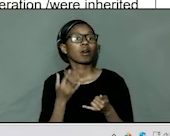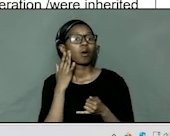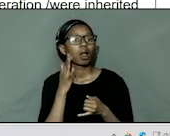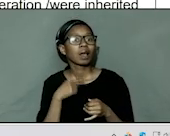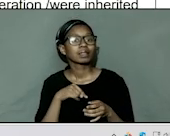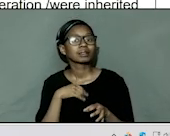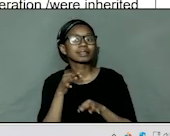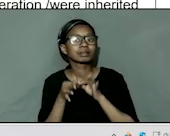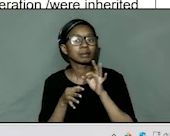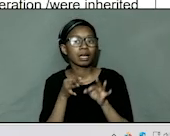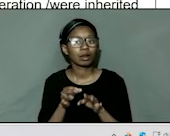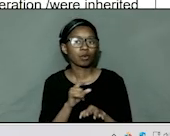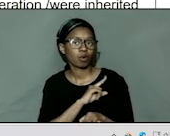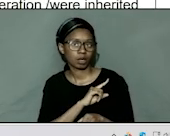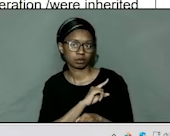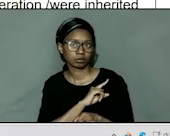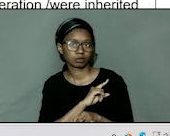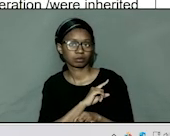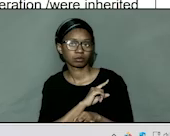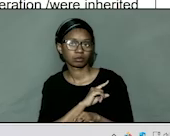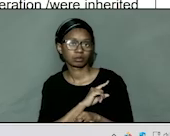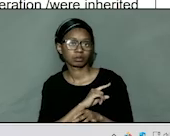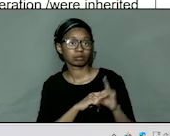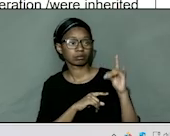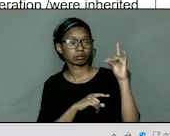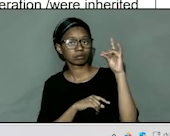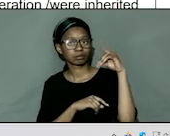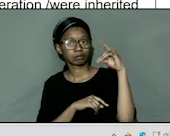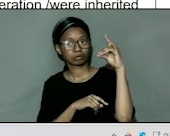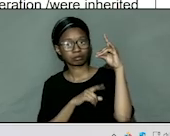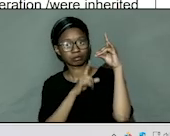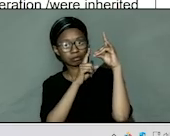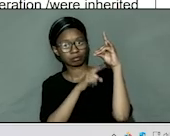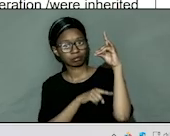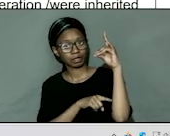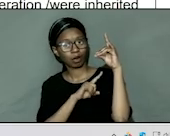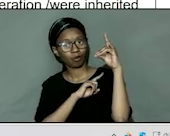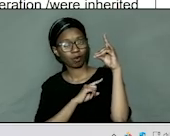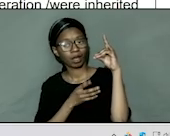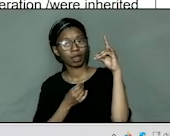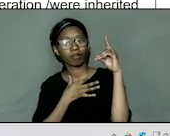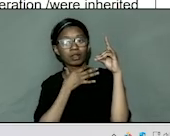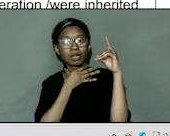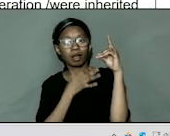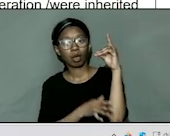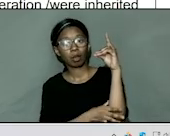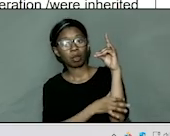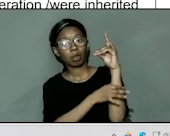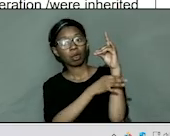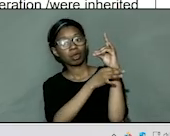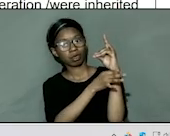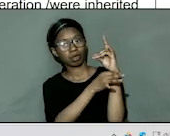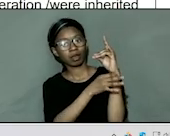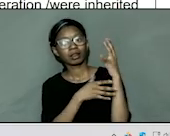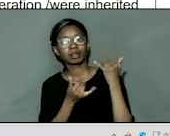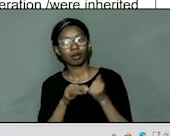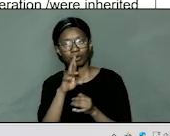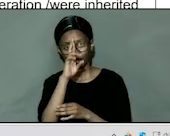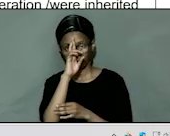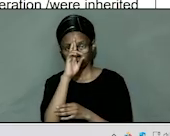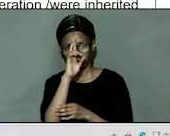why giraffes have long necks, it is important that remember the